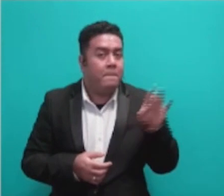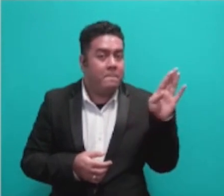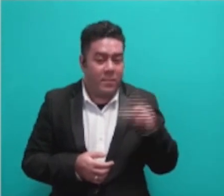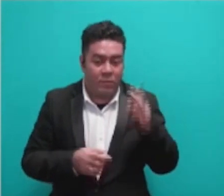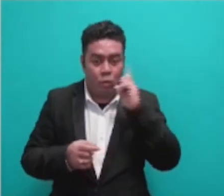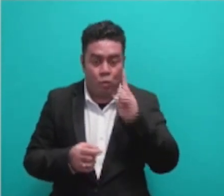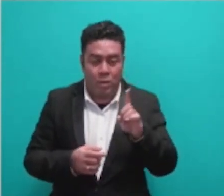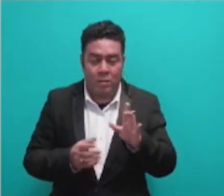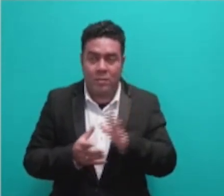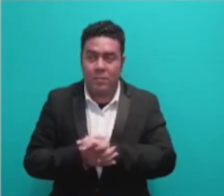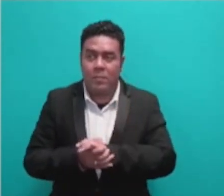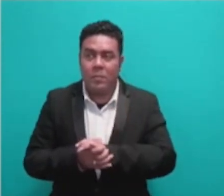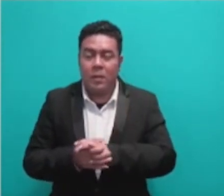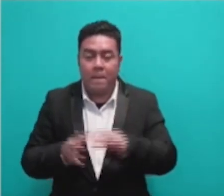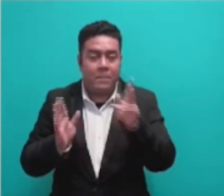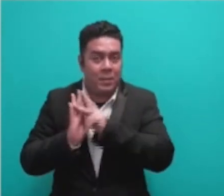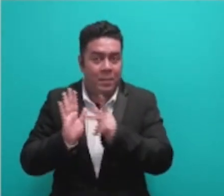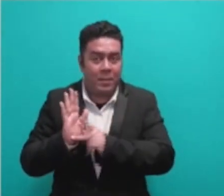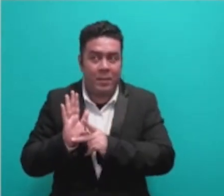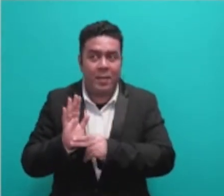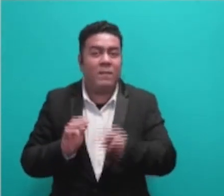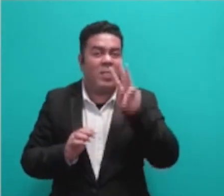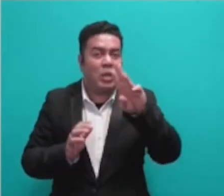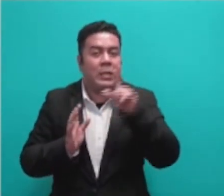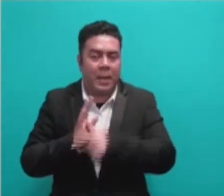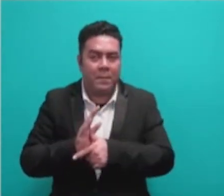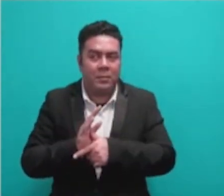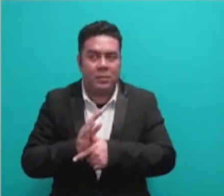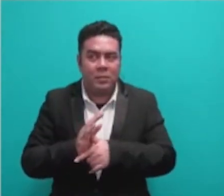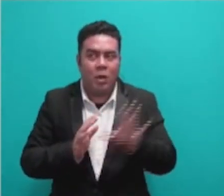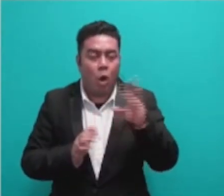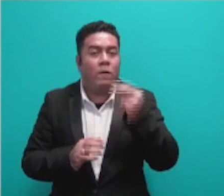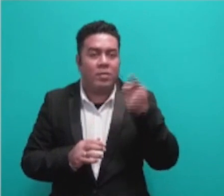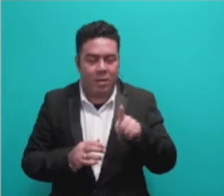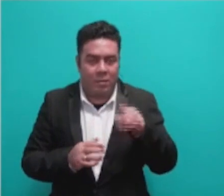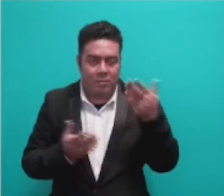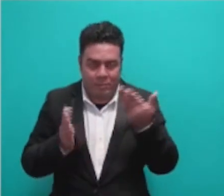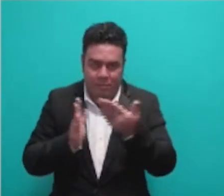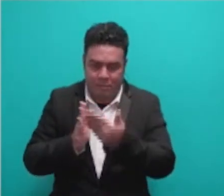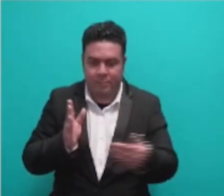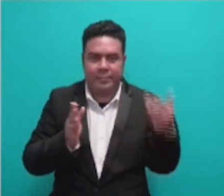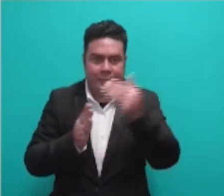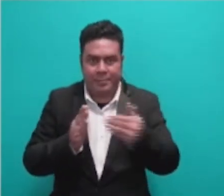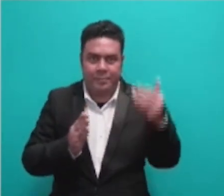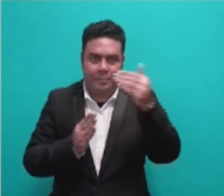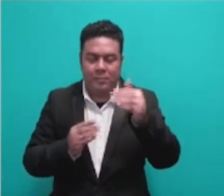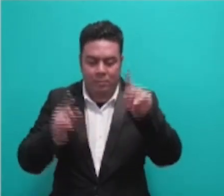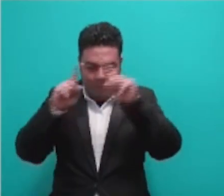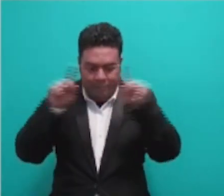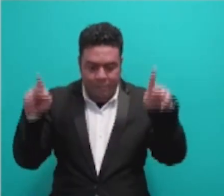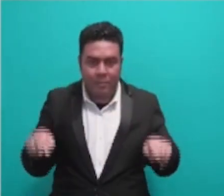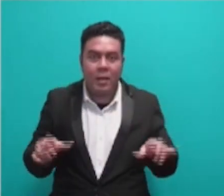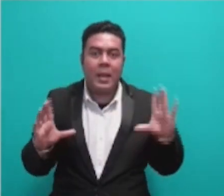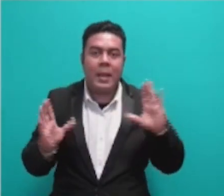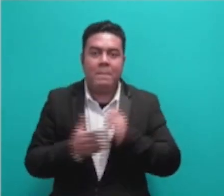that particular section in the principal bill, there's 3 times the word "of the" that appears in that whole section number